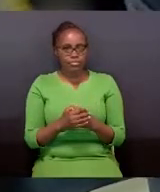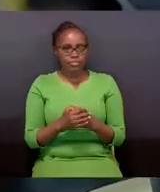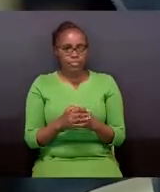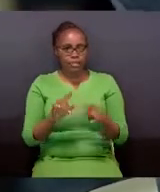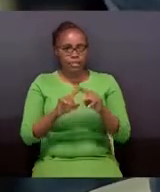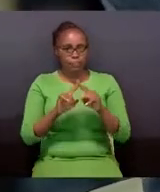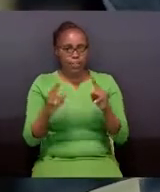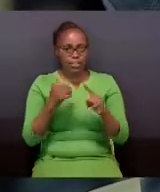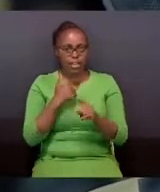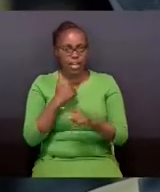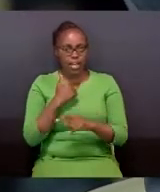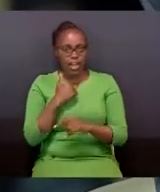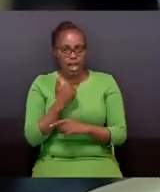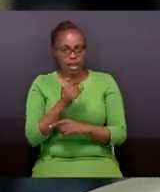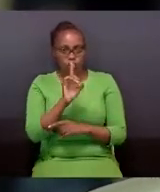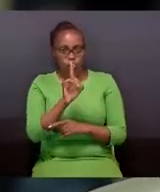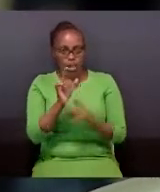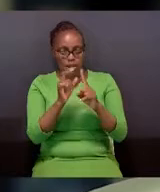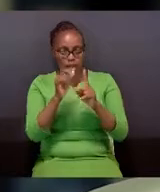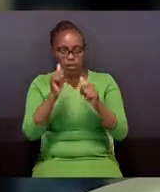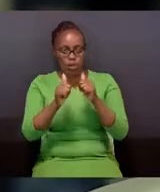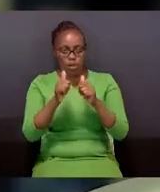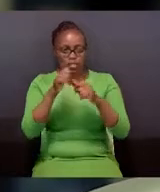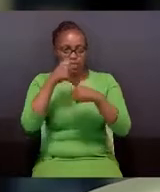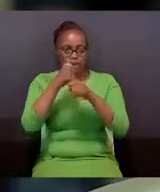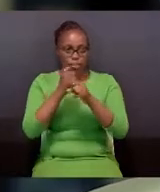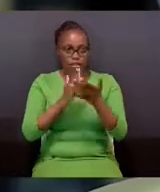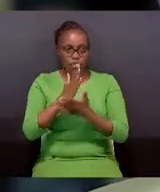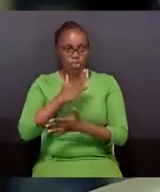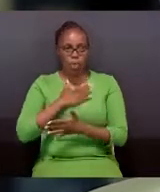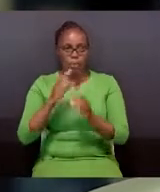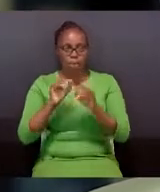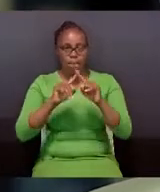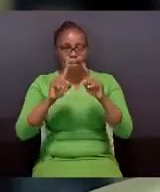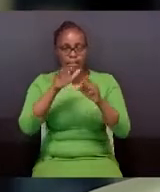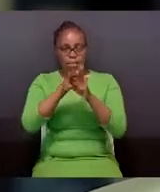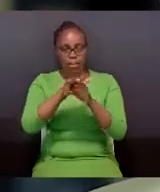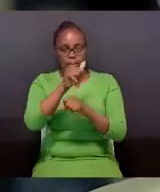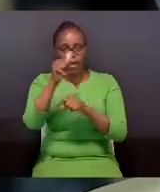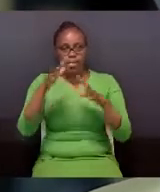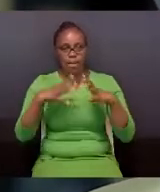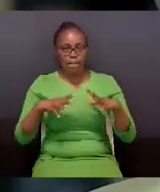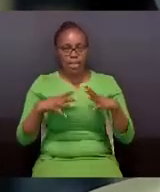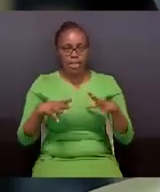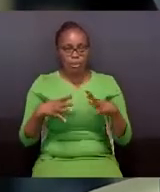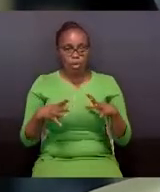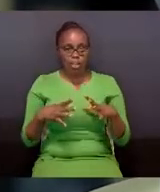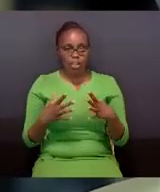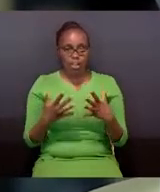But there is a saying which was not coined by me, but by many other people,